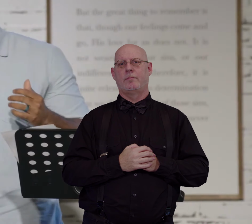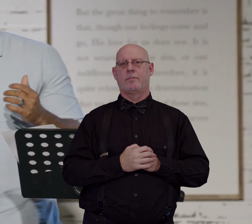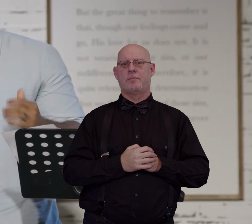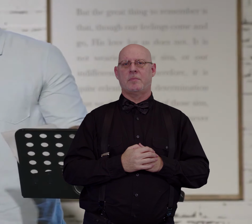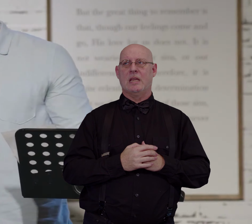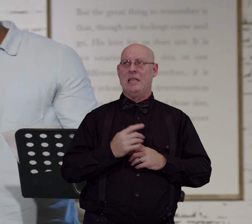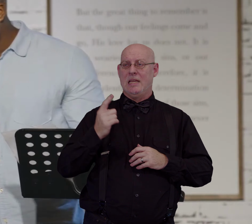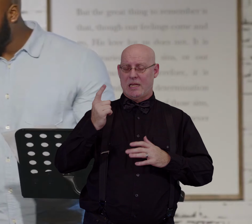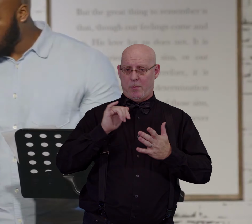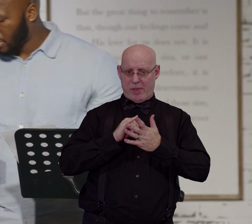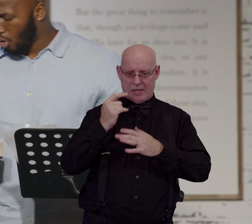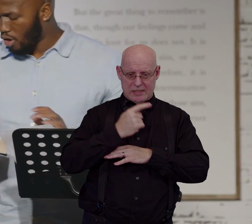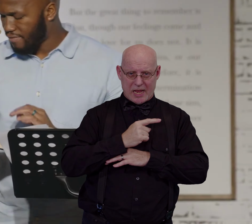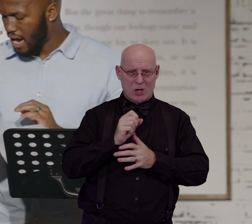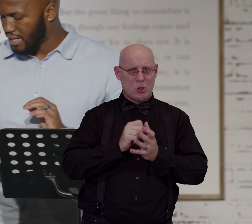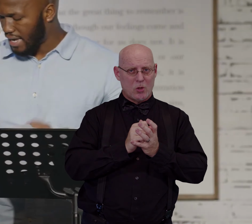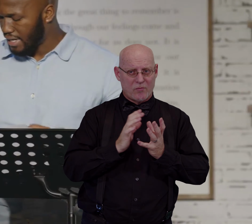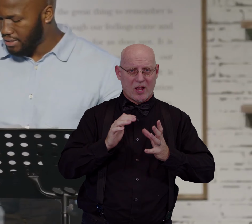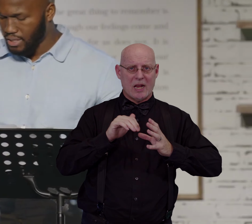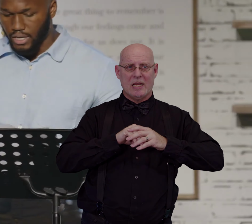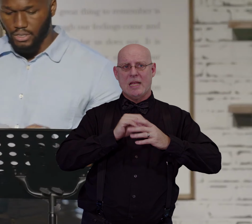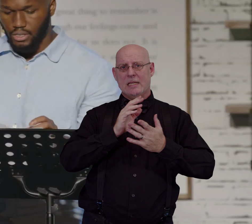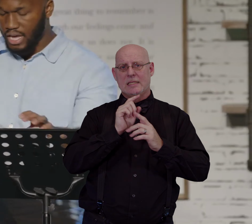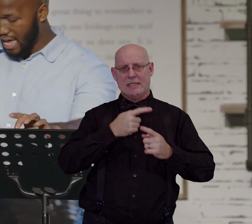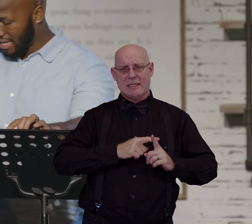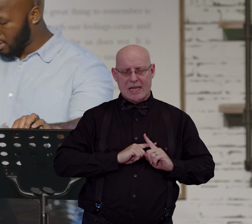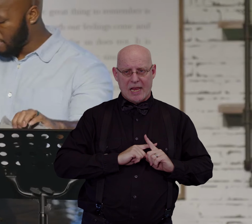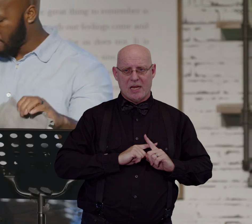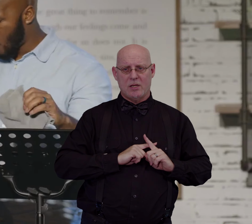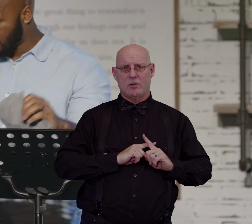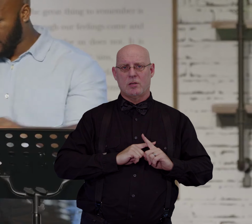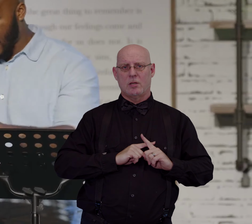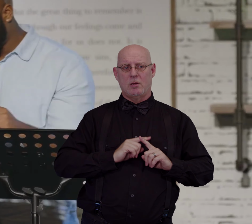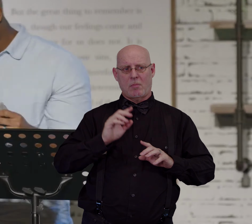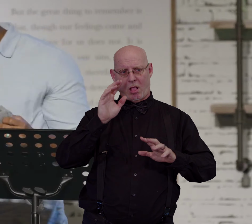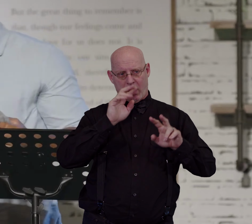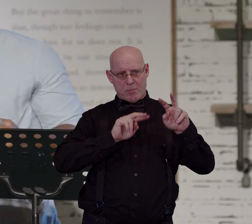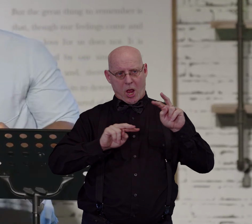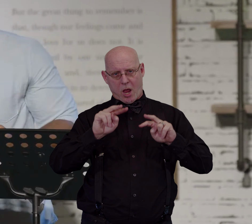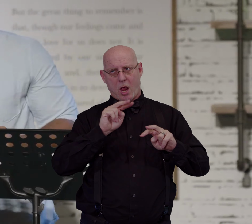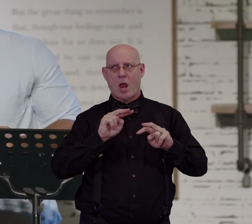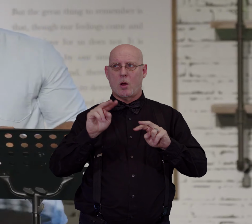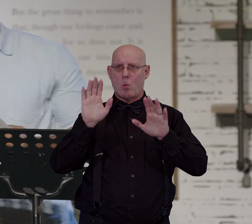he comes on that day to be glorified in his saints and to be marveled at